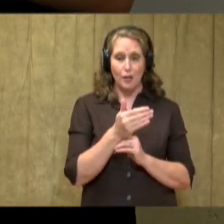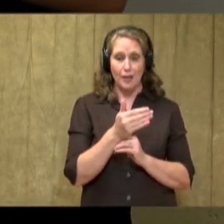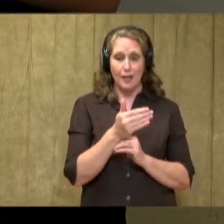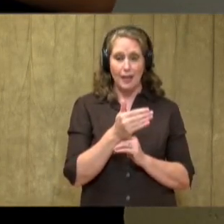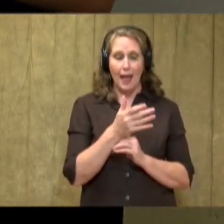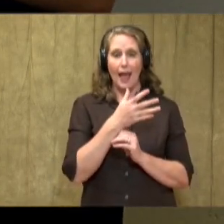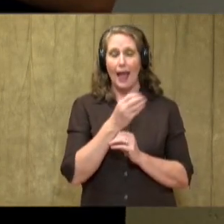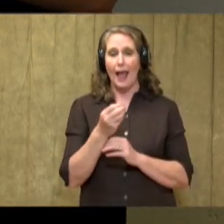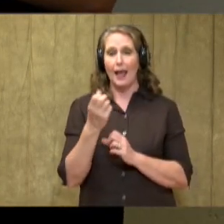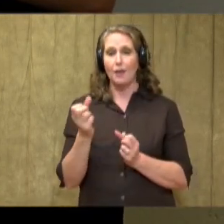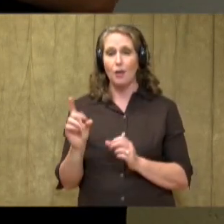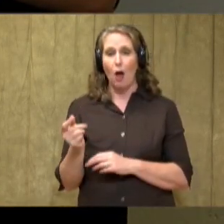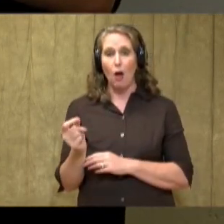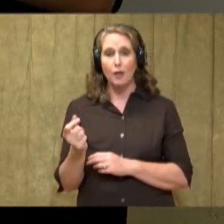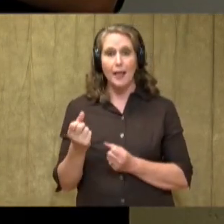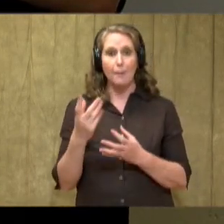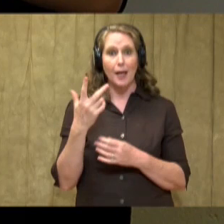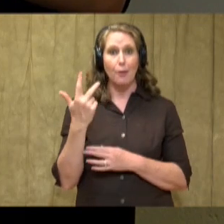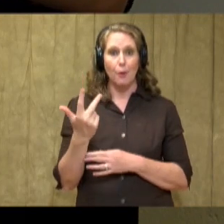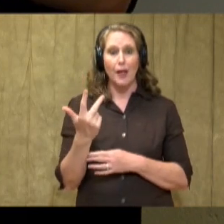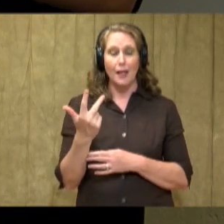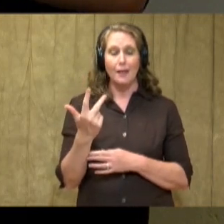her 3 dogs.